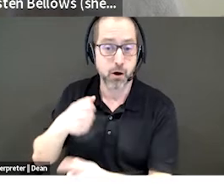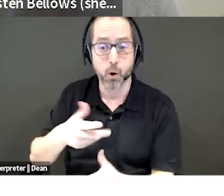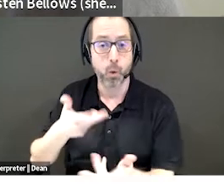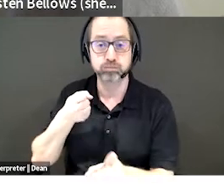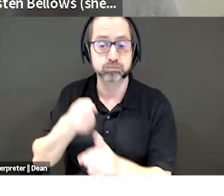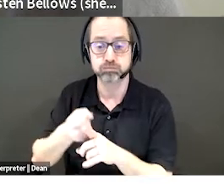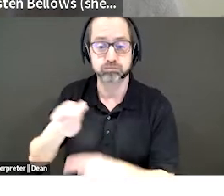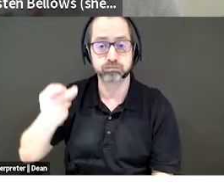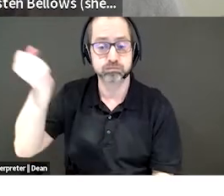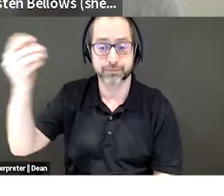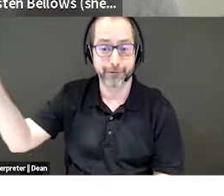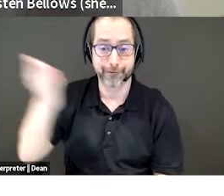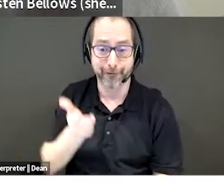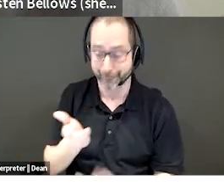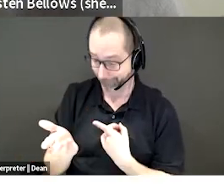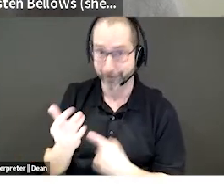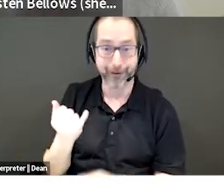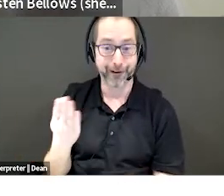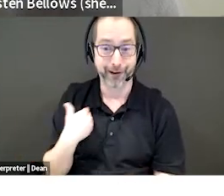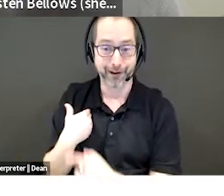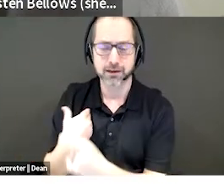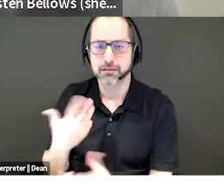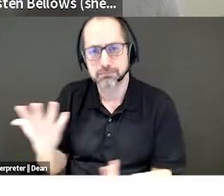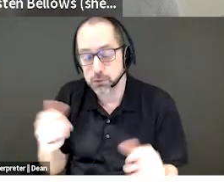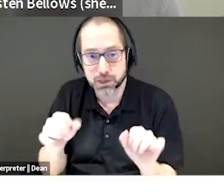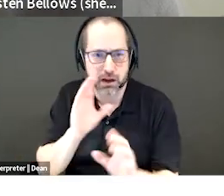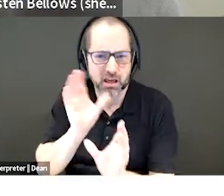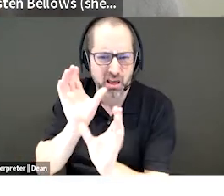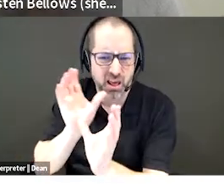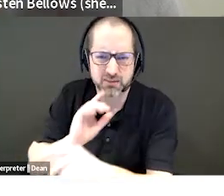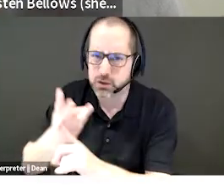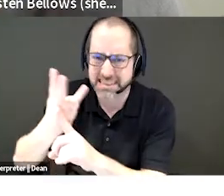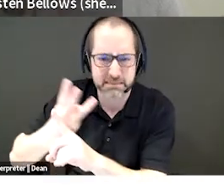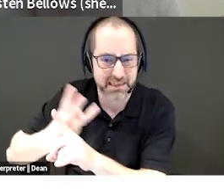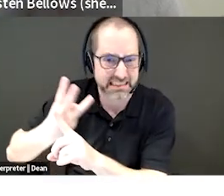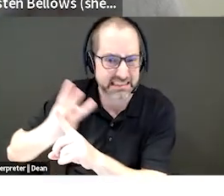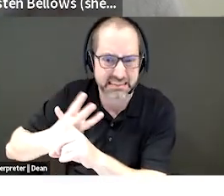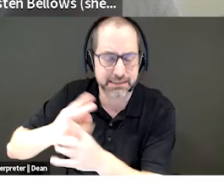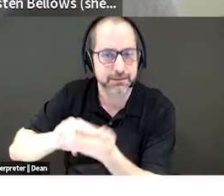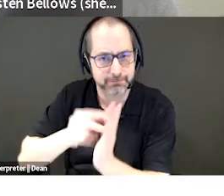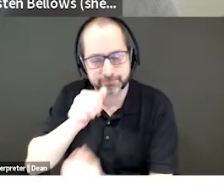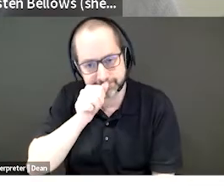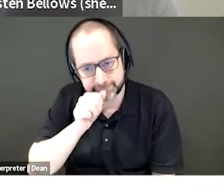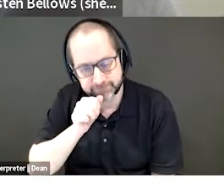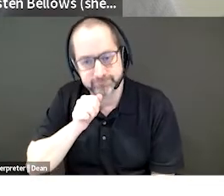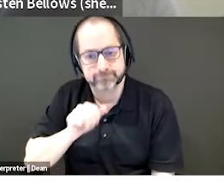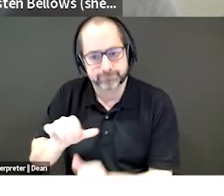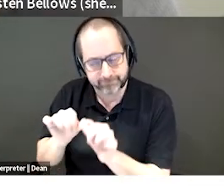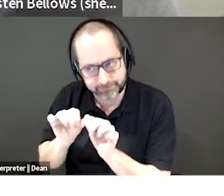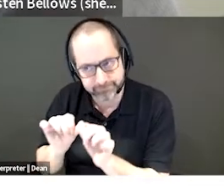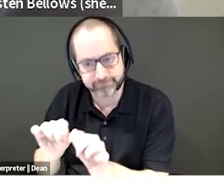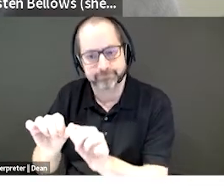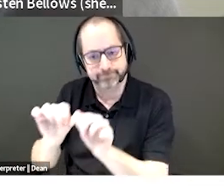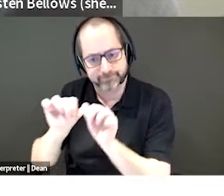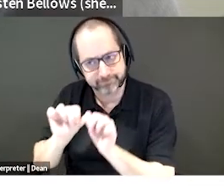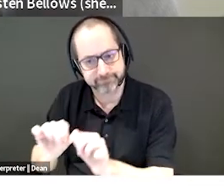think you mentioned like 6 months. It can take up to 6 months for someone to go through this whole process and find a job. So just that reminder